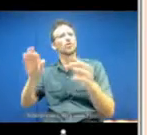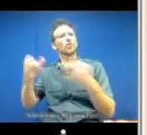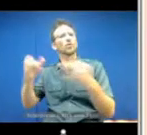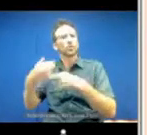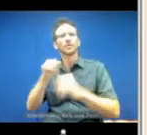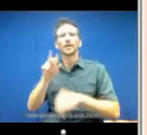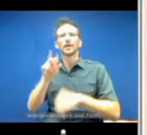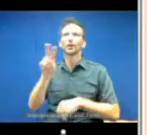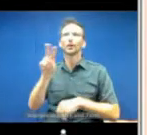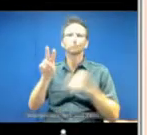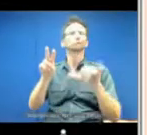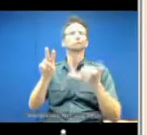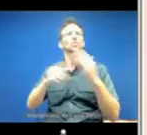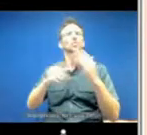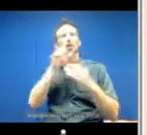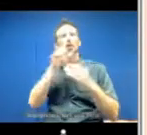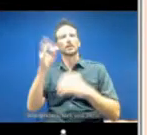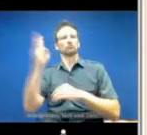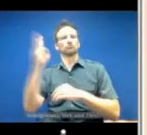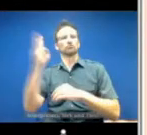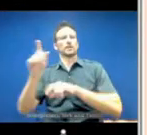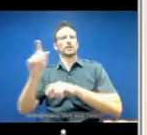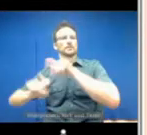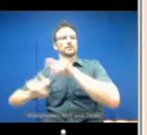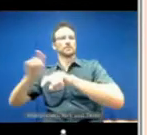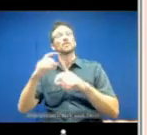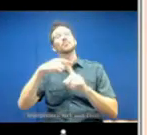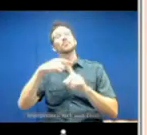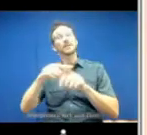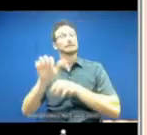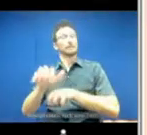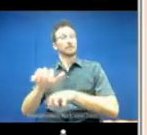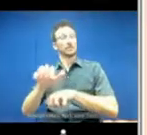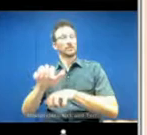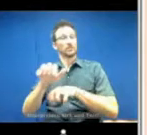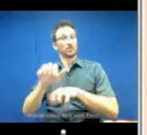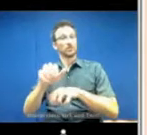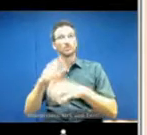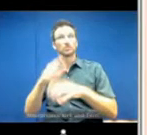are a number of depositions on YouTube that you could look at.